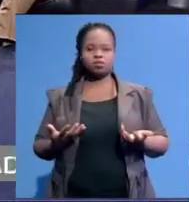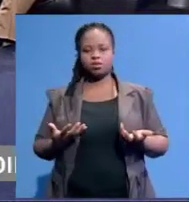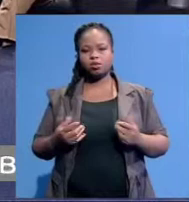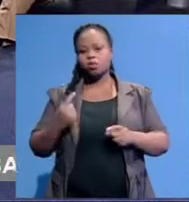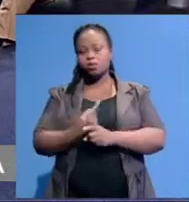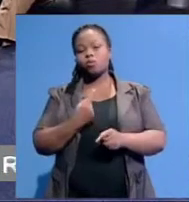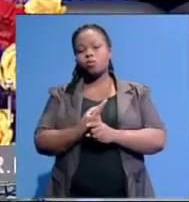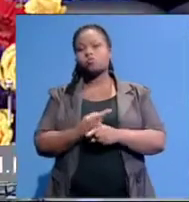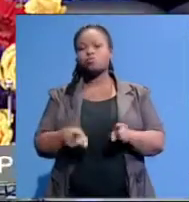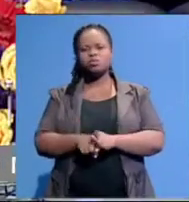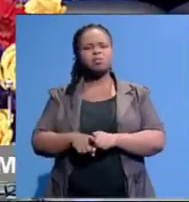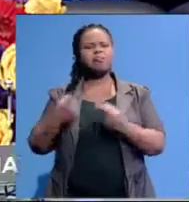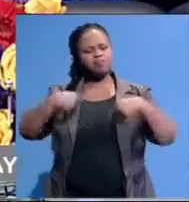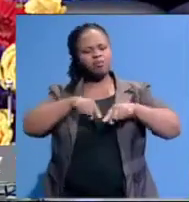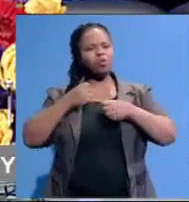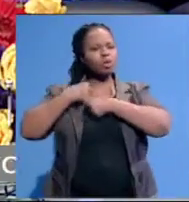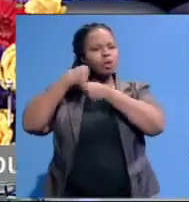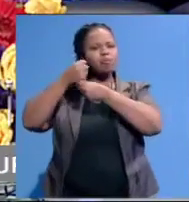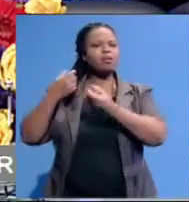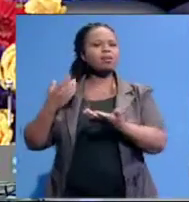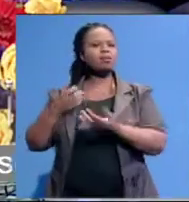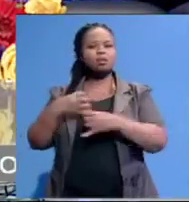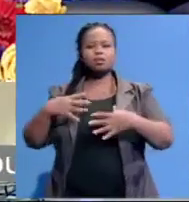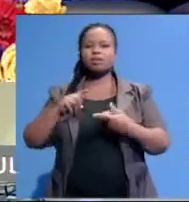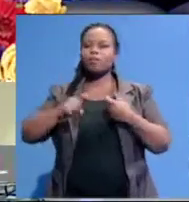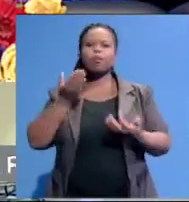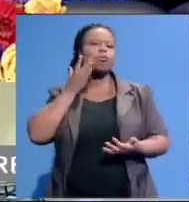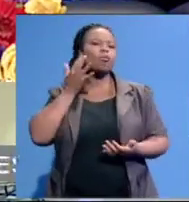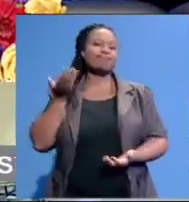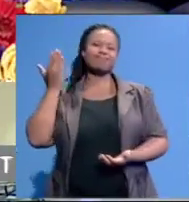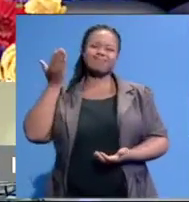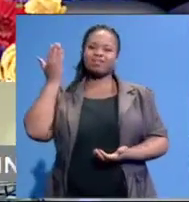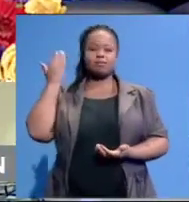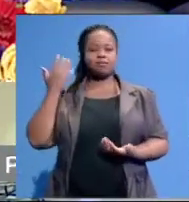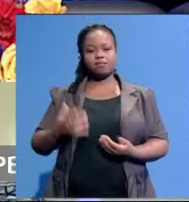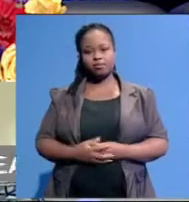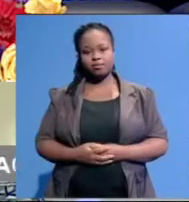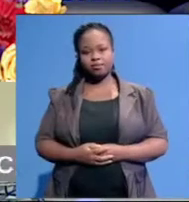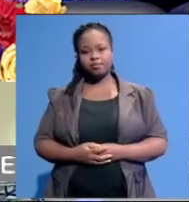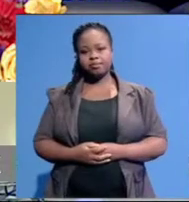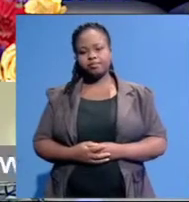Sipolilo campaigns, and so on. So the African